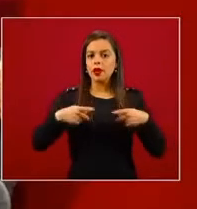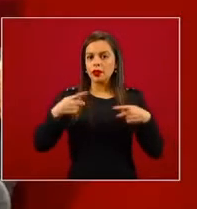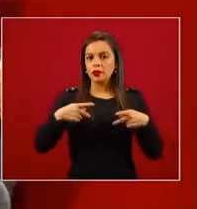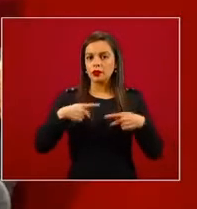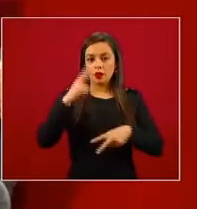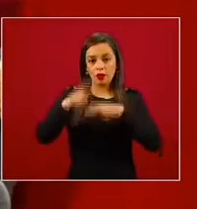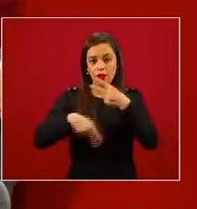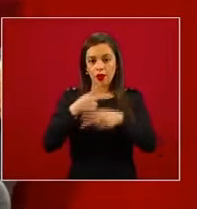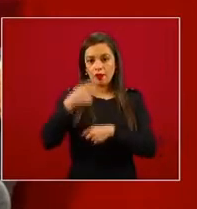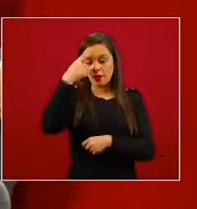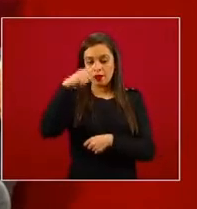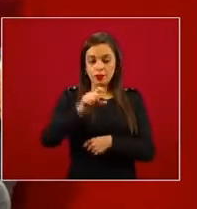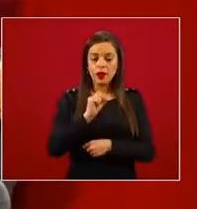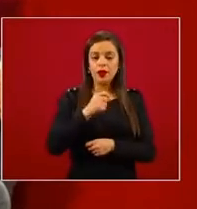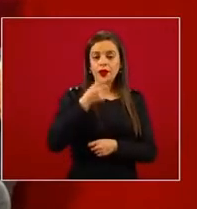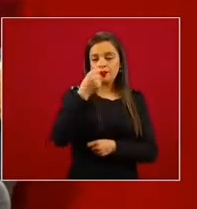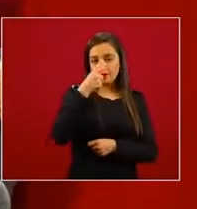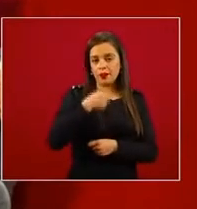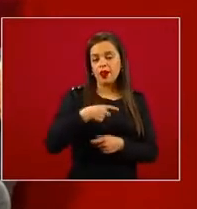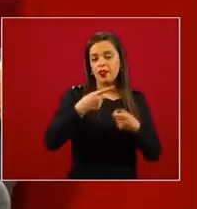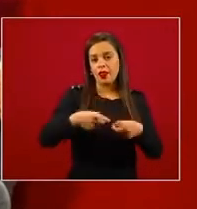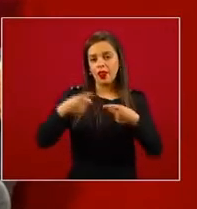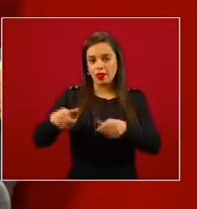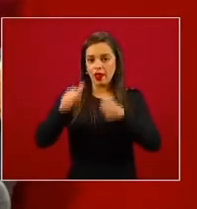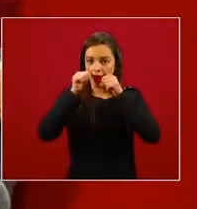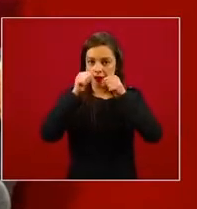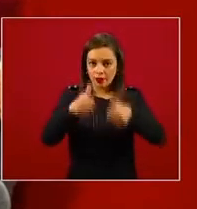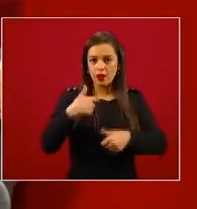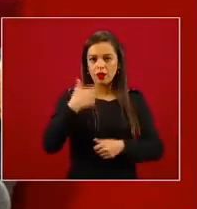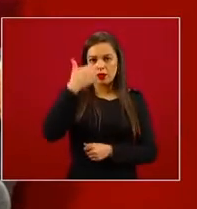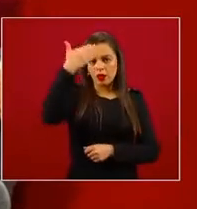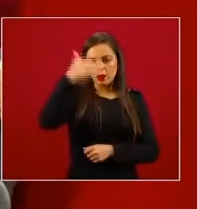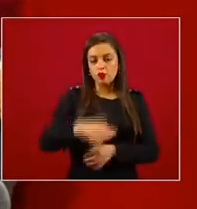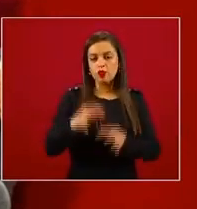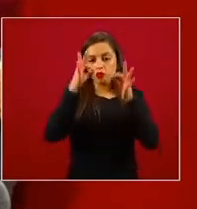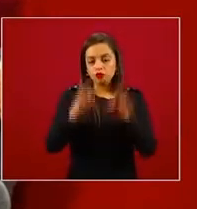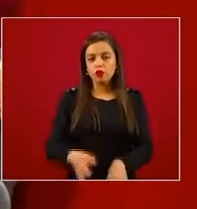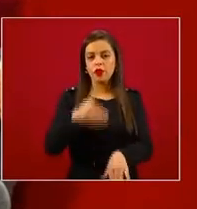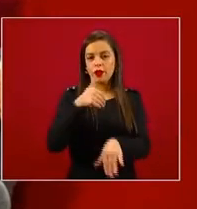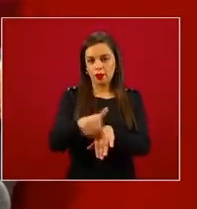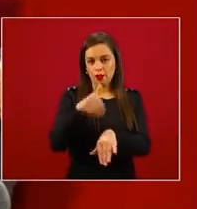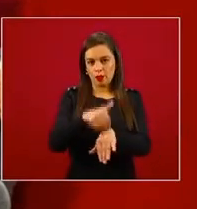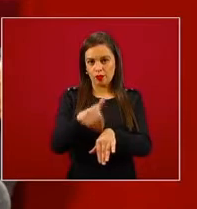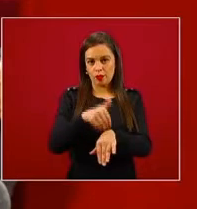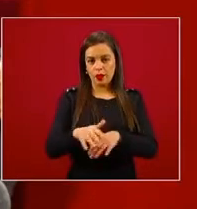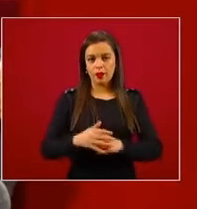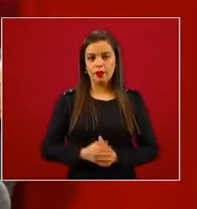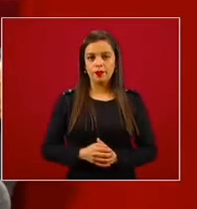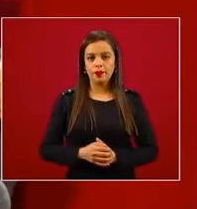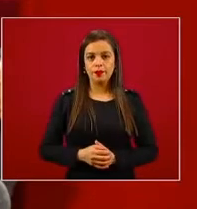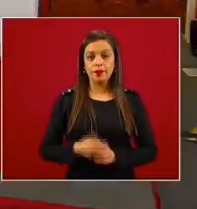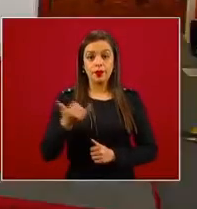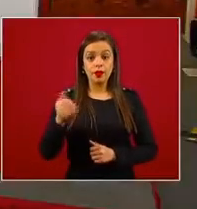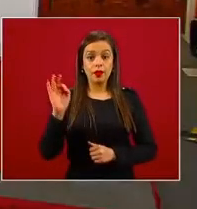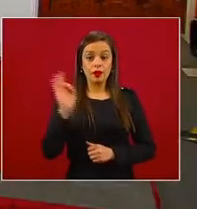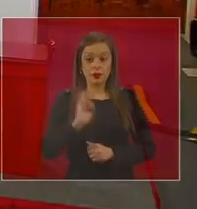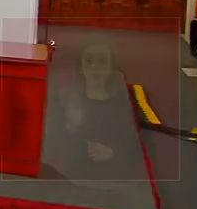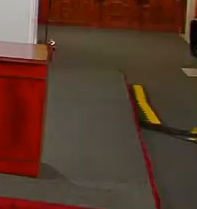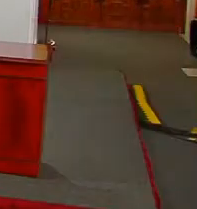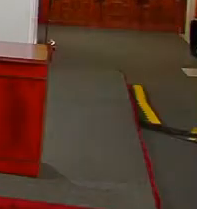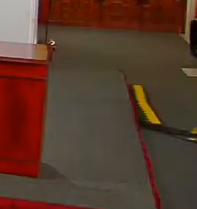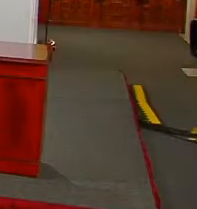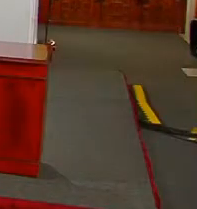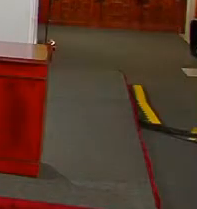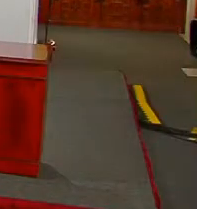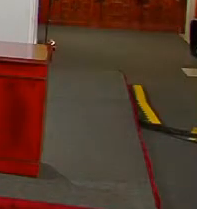Mr. Ebrard was talking about this as well. So, Deputy Secretary, what is the number of people who have benefited from